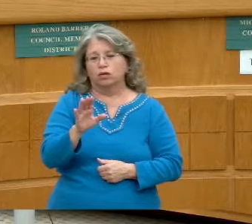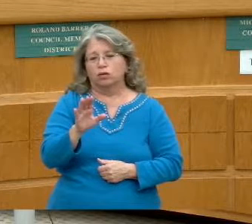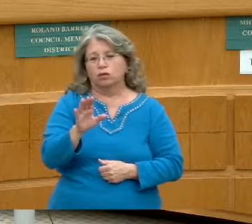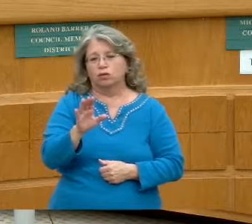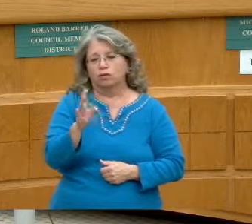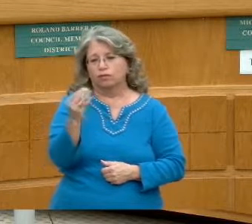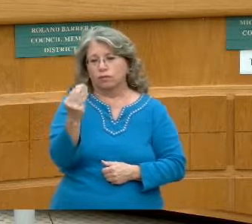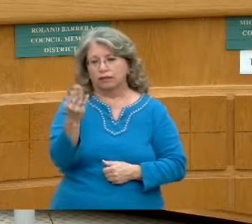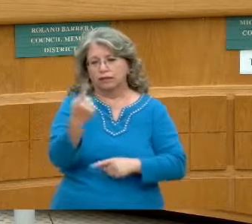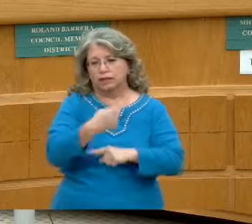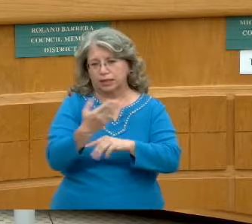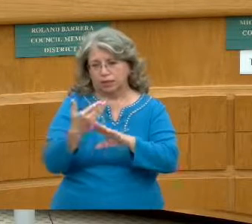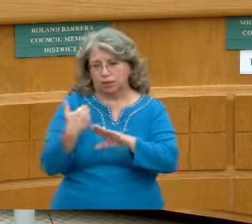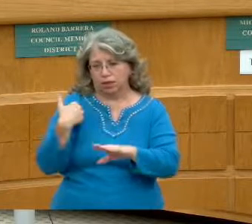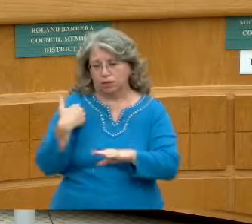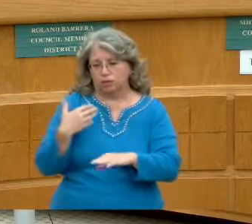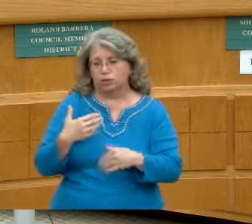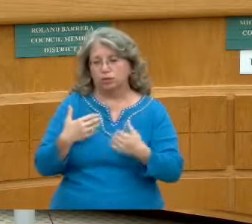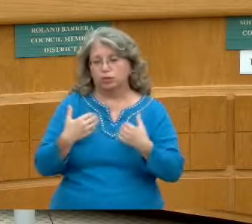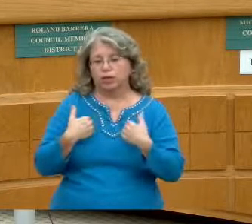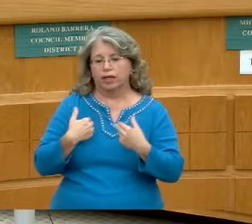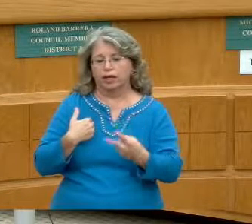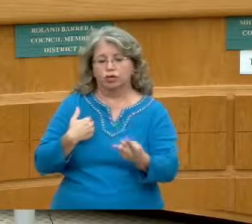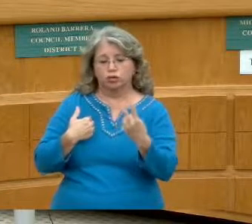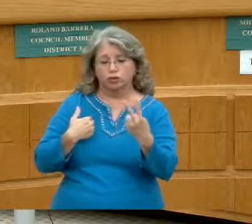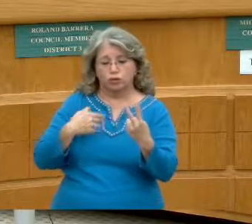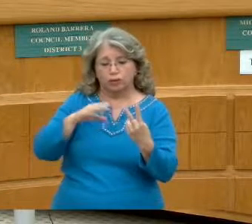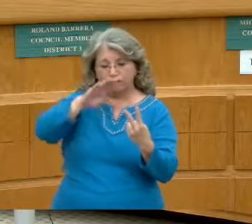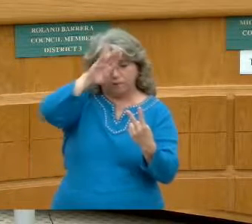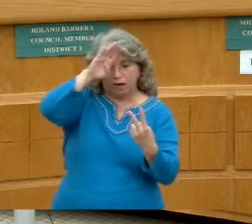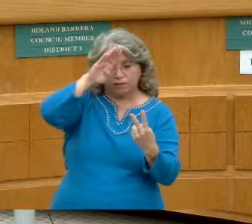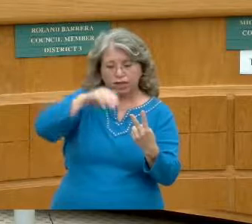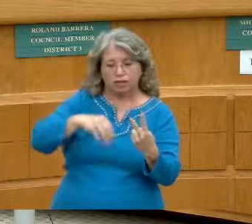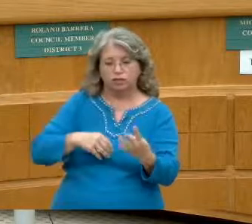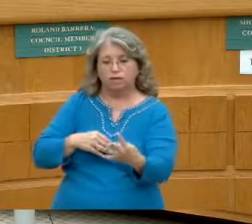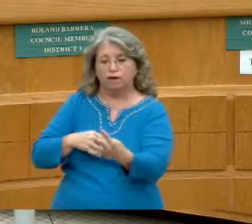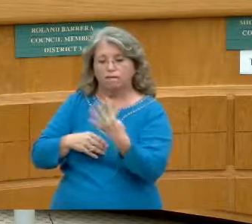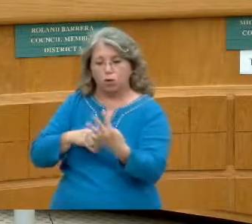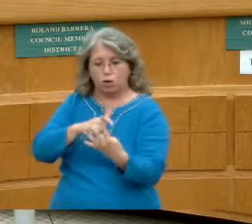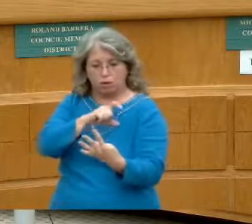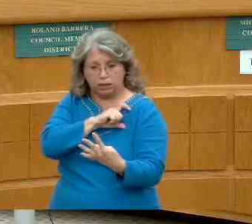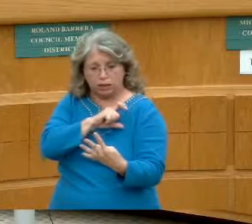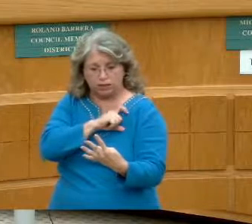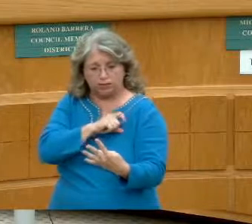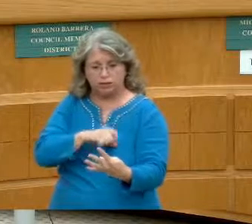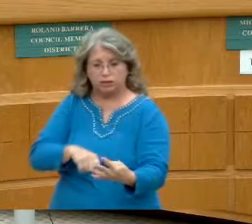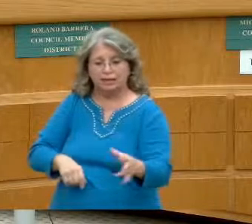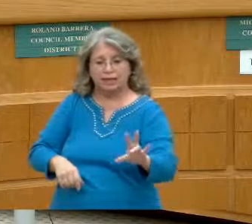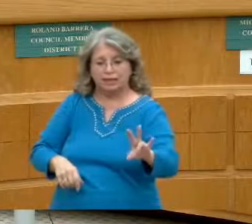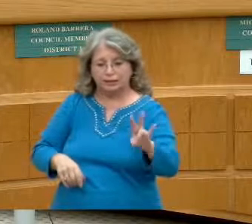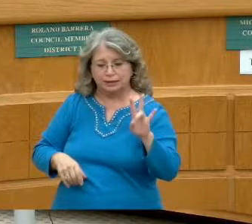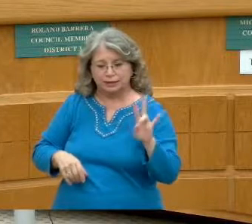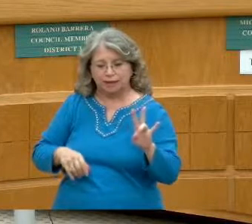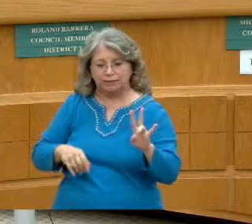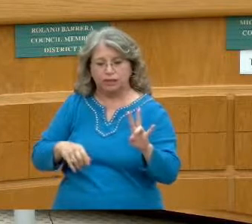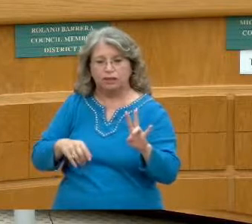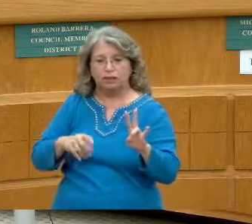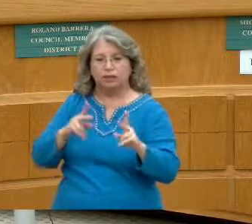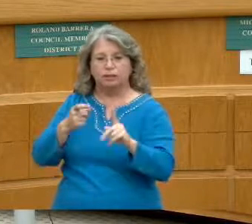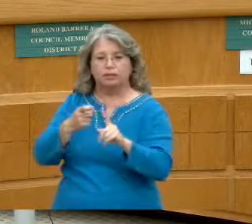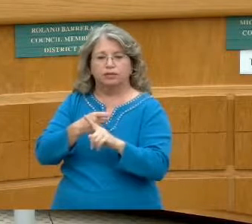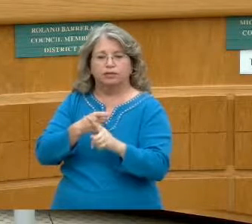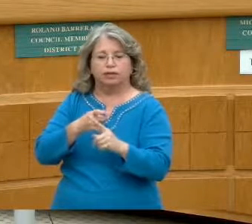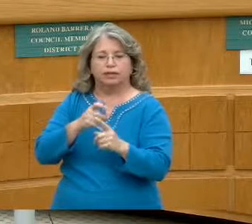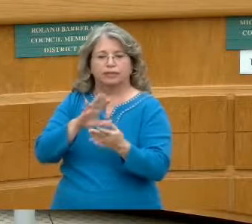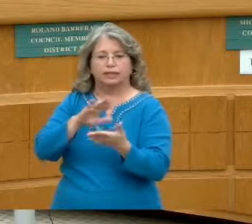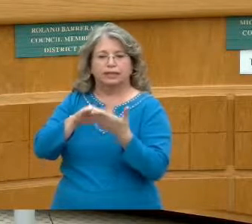2 firefighters, 4 police officers, and 7 detention staff placed into quarantine because of 2 different incidences